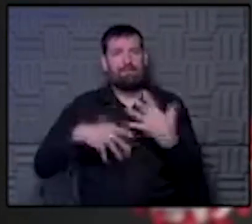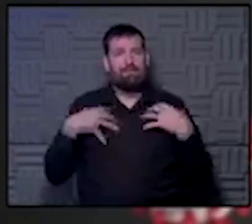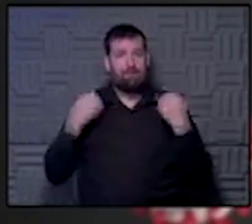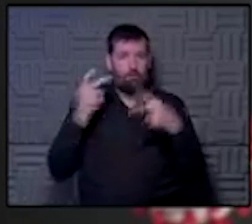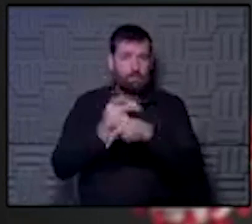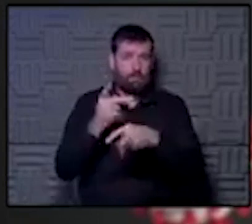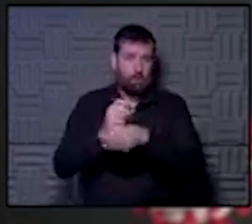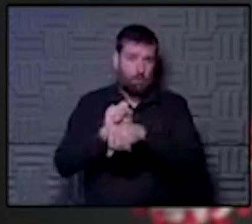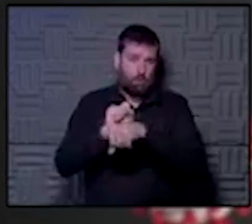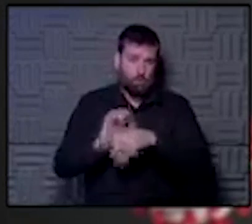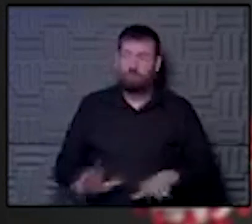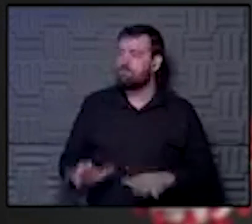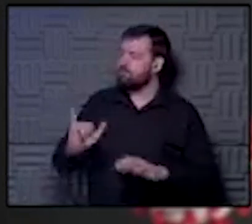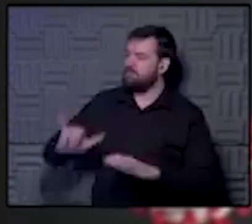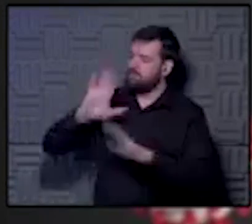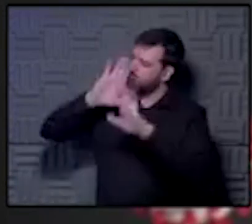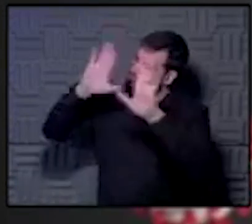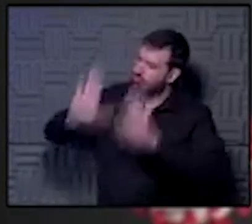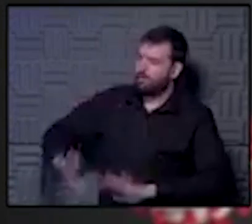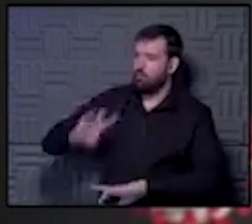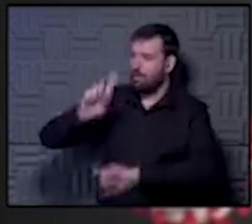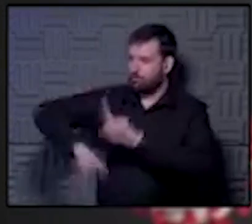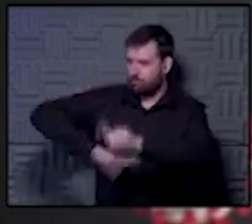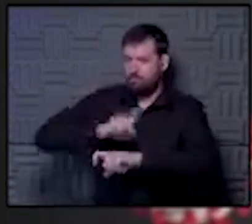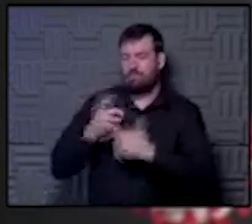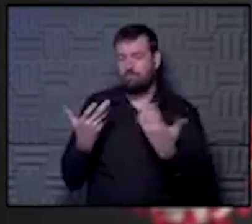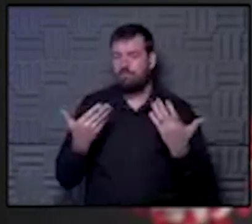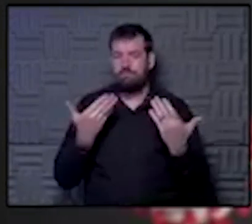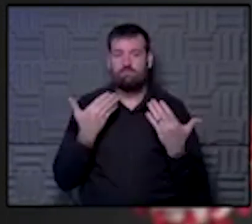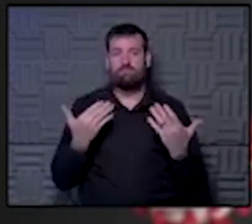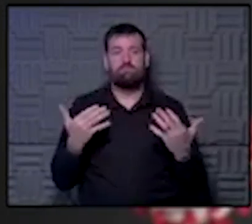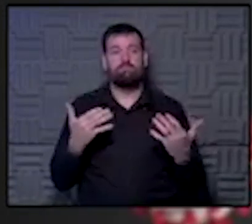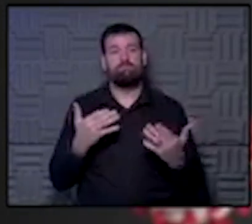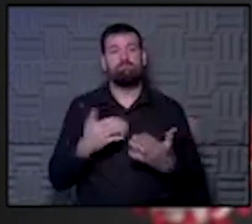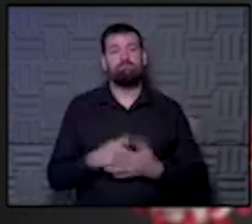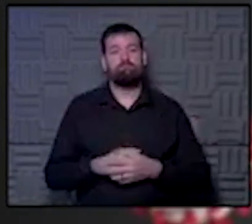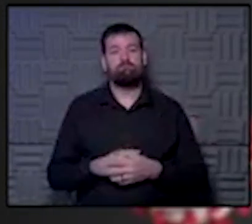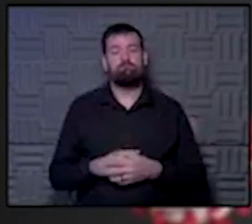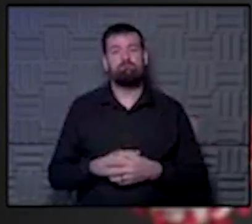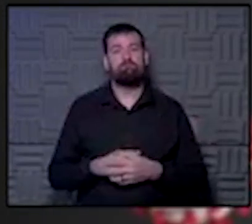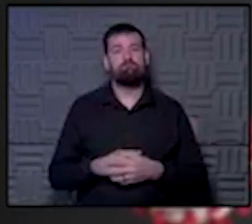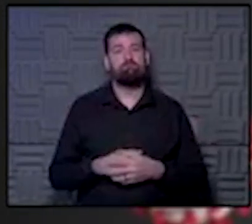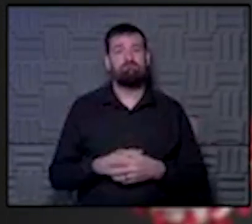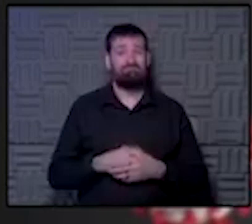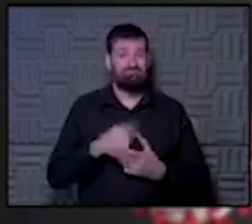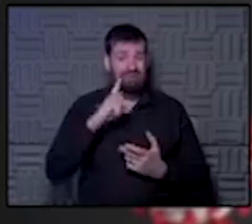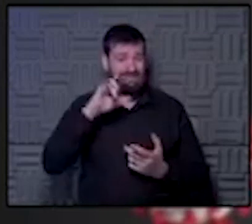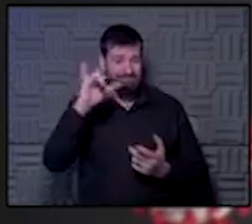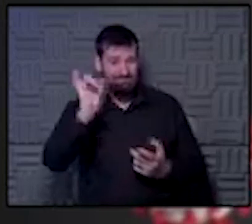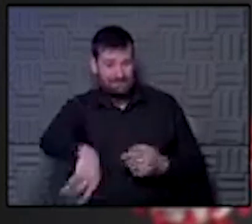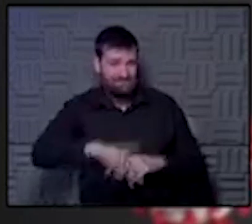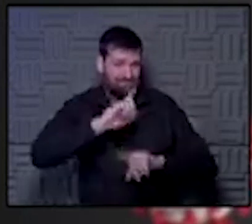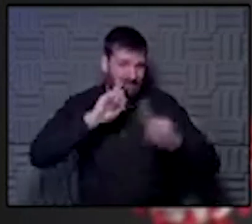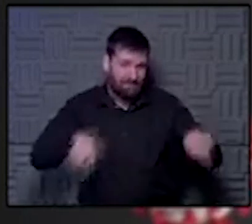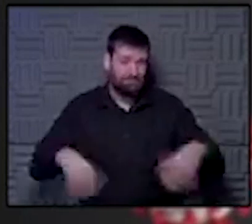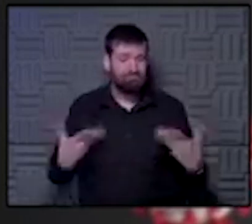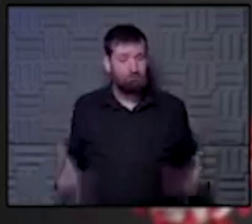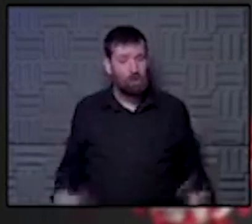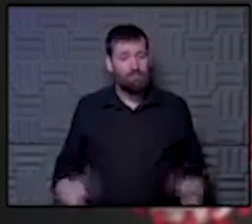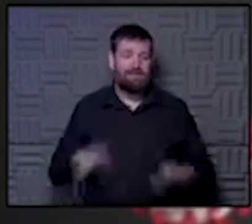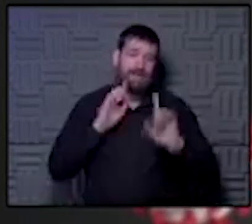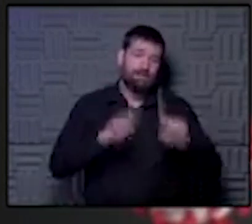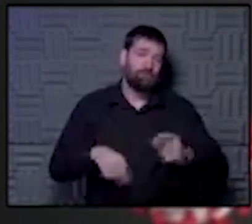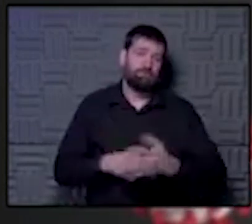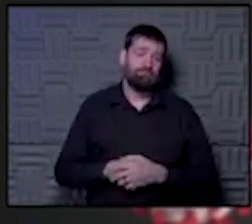you. First of all, that's a great question. We appreciate the question. But I think I think that's the answer. I think you've answered it. I